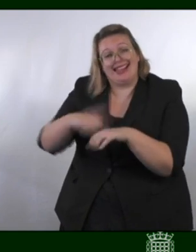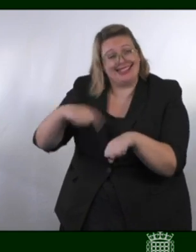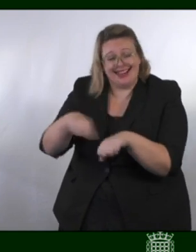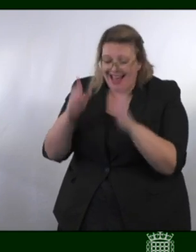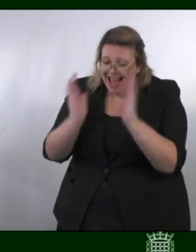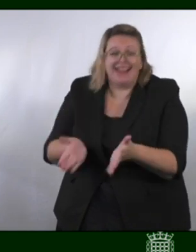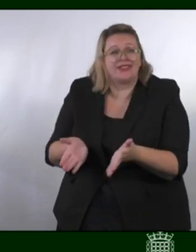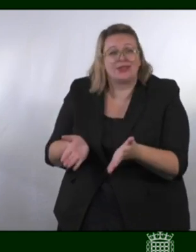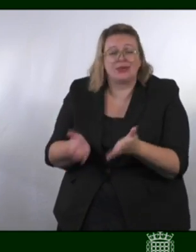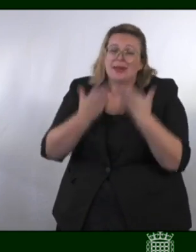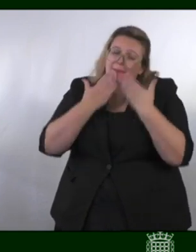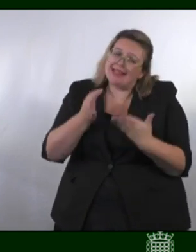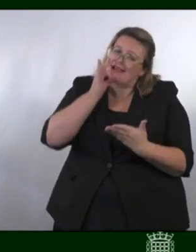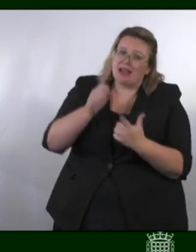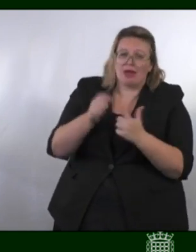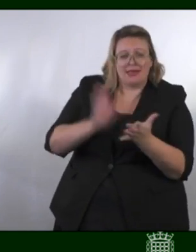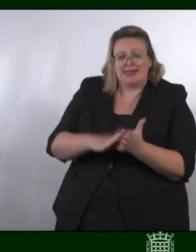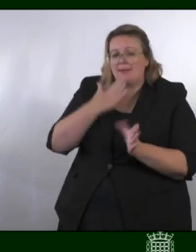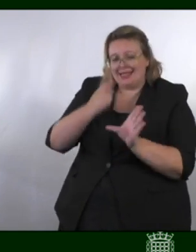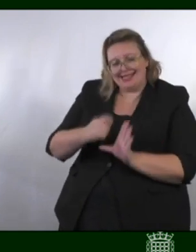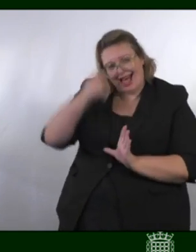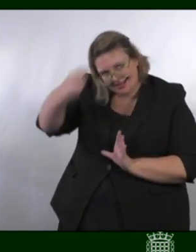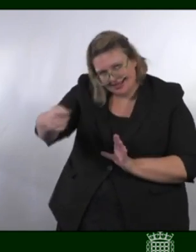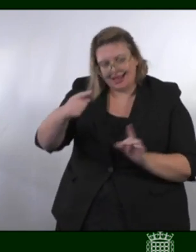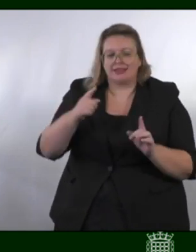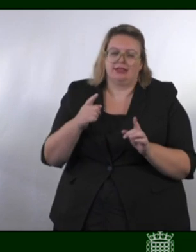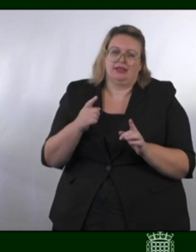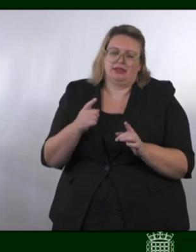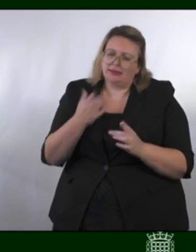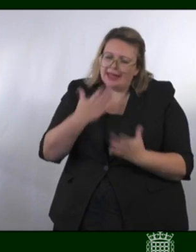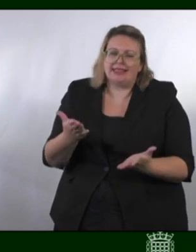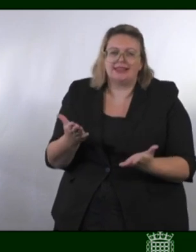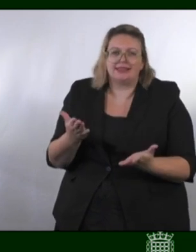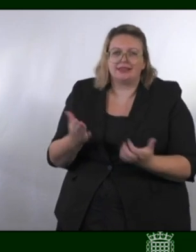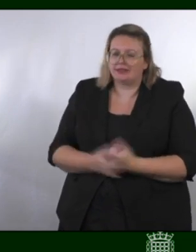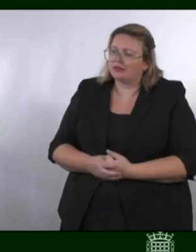the right choice and agree to extend free school meals to Easter?